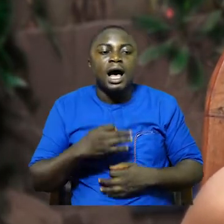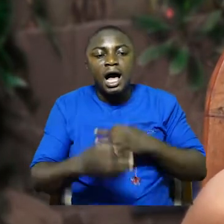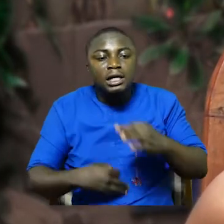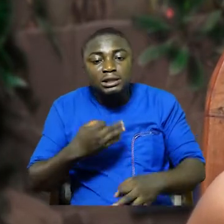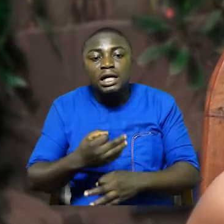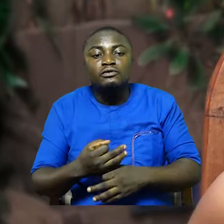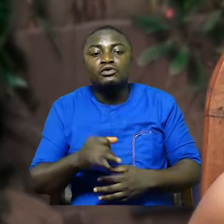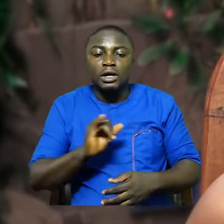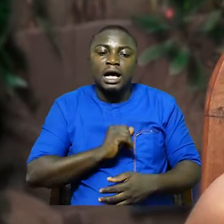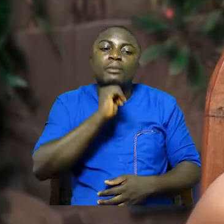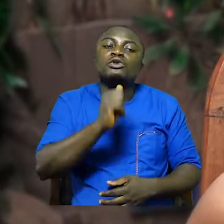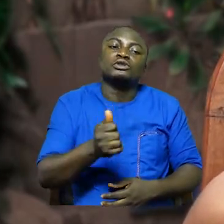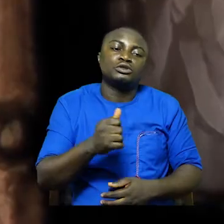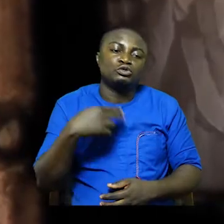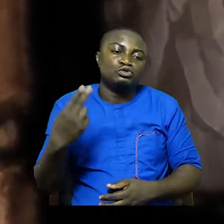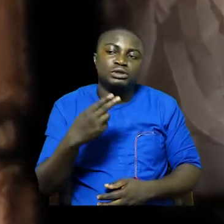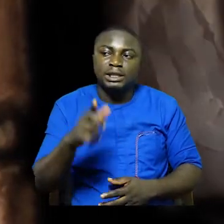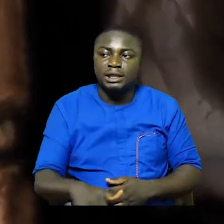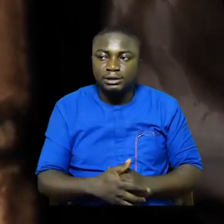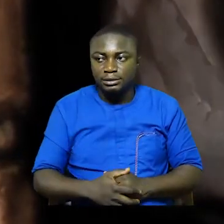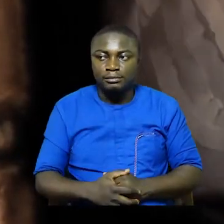yes, after all, their daughter is not useless.